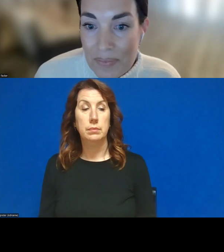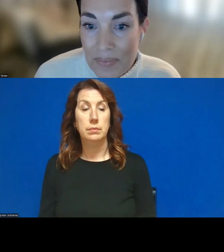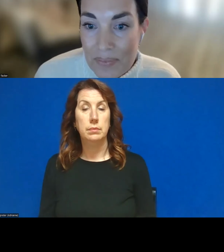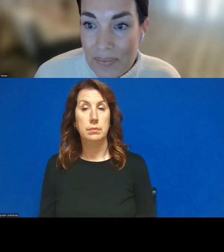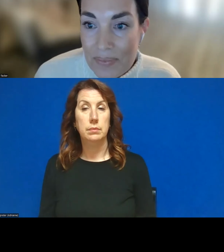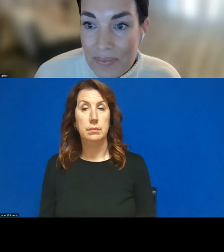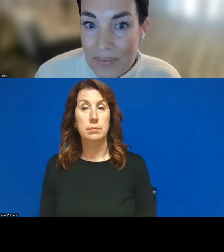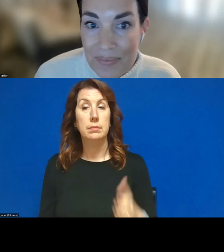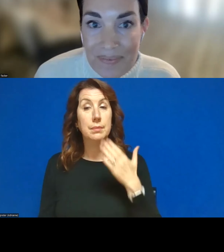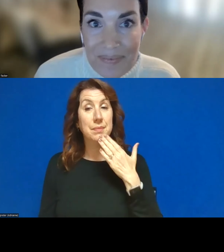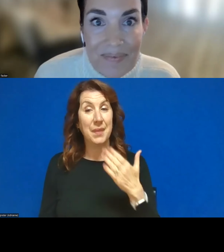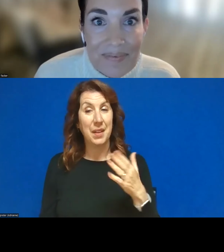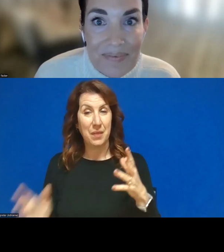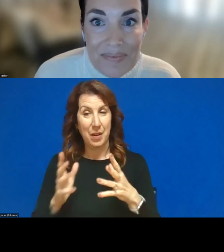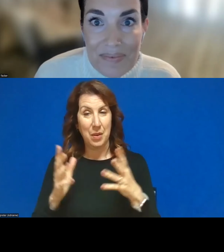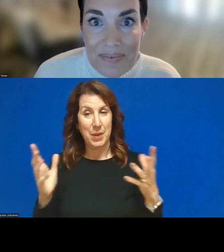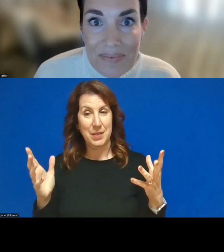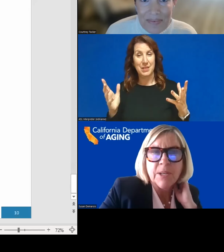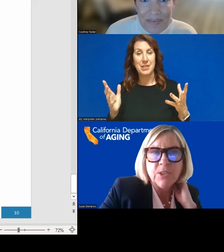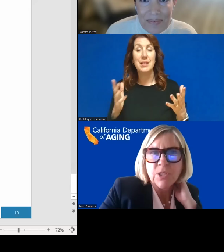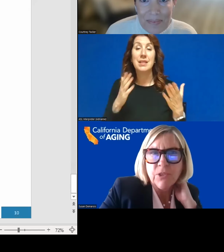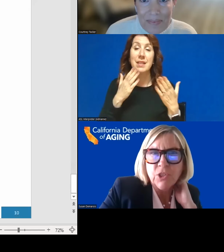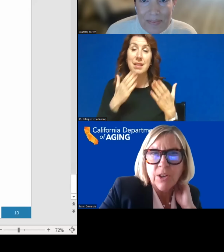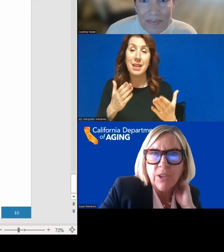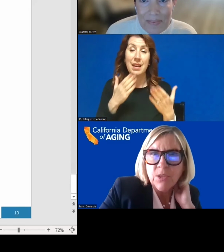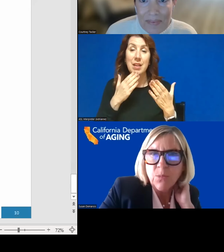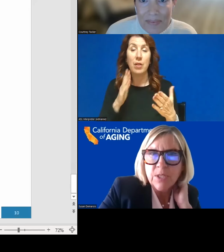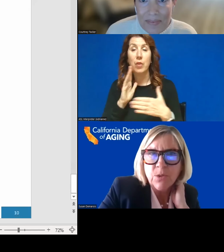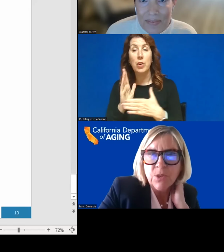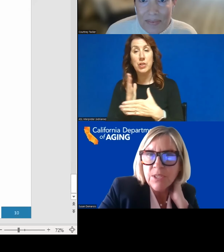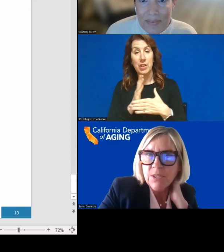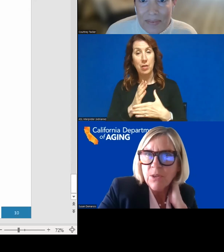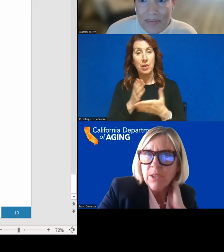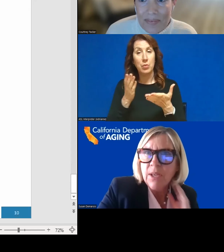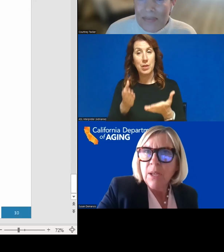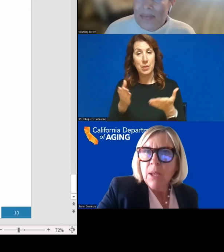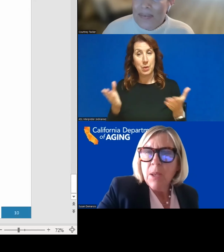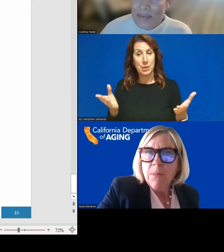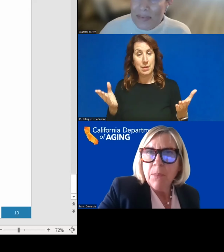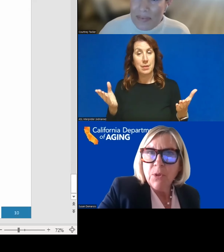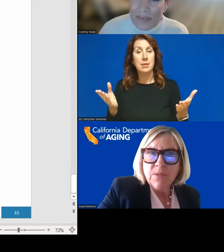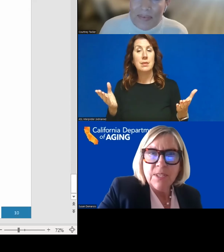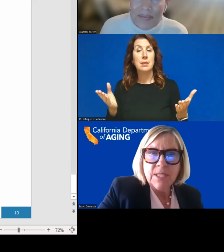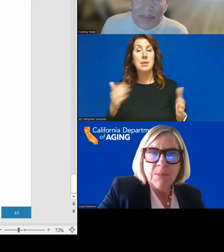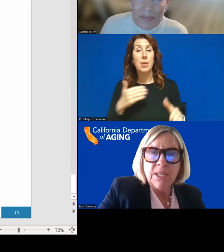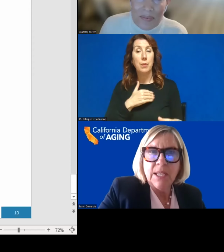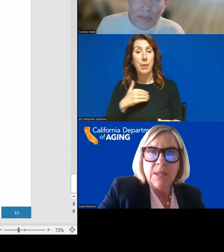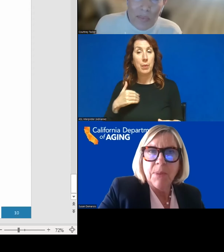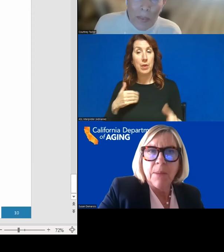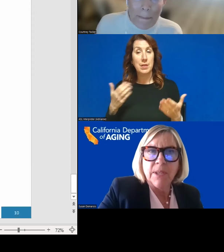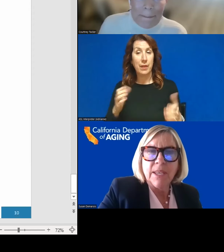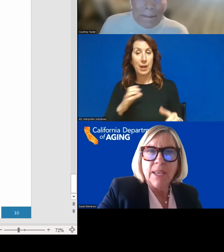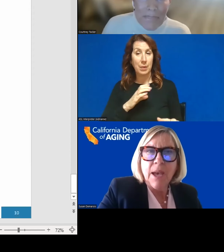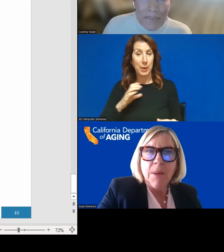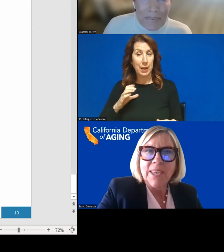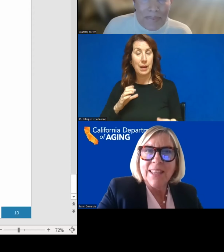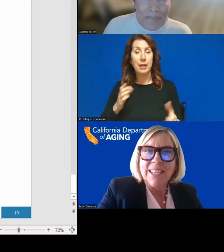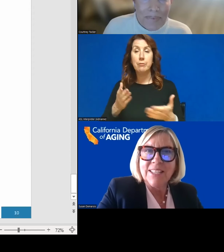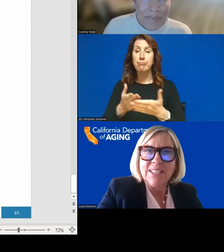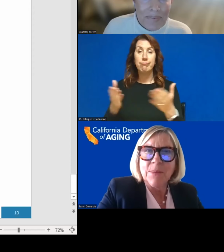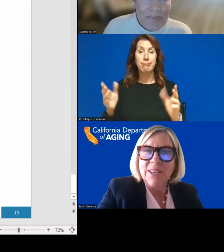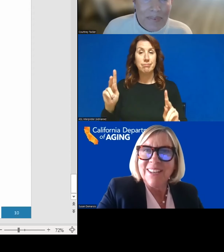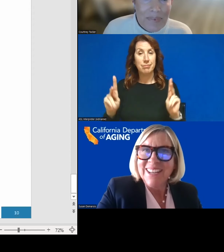Oh, thank you very much, Courtney. And thank you especially for sharing these resources so that members of this committee and the public